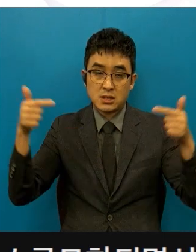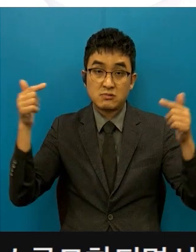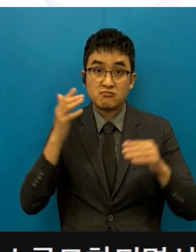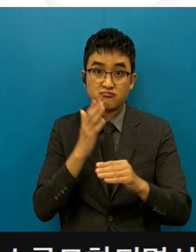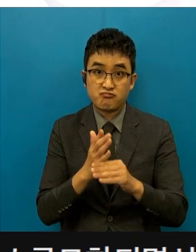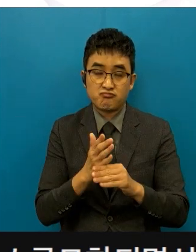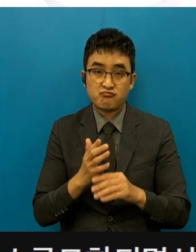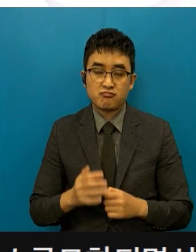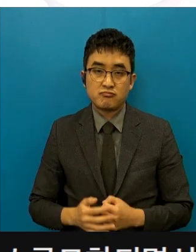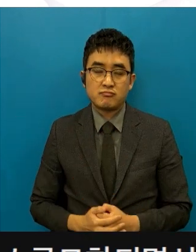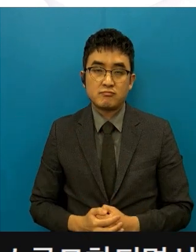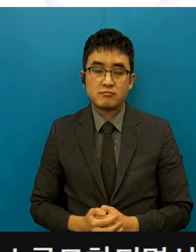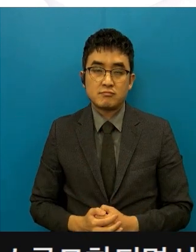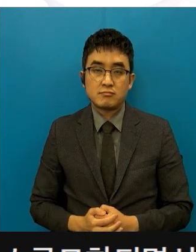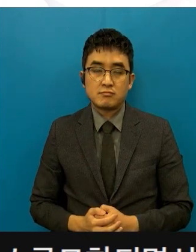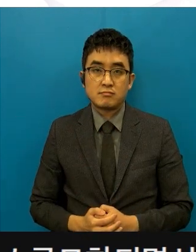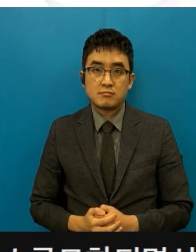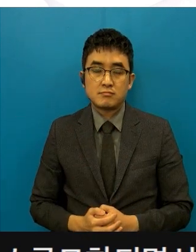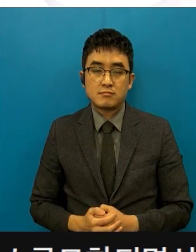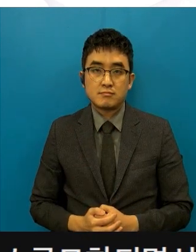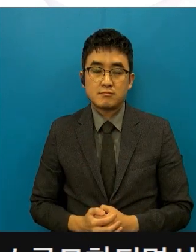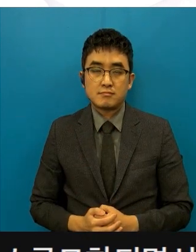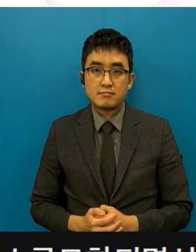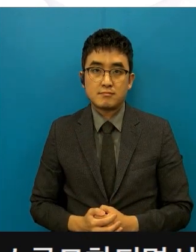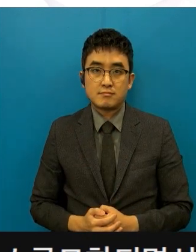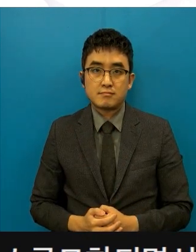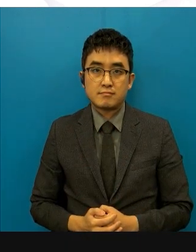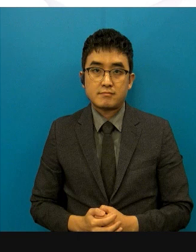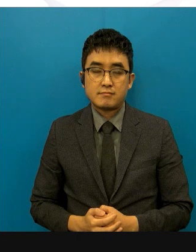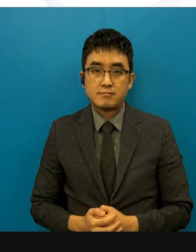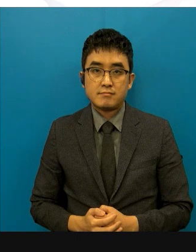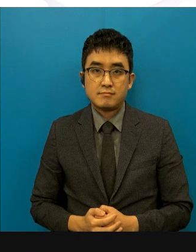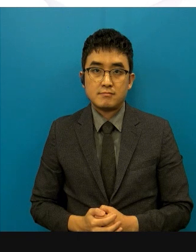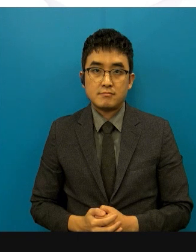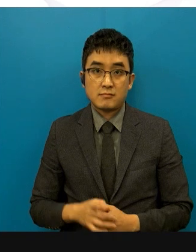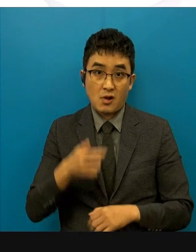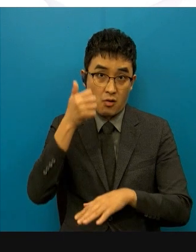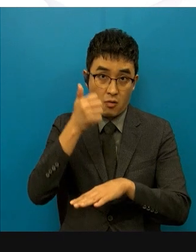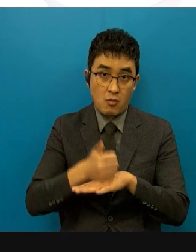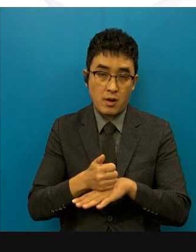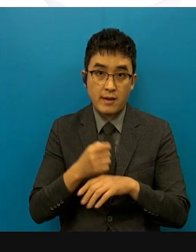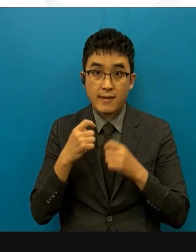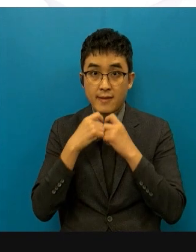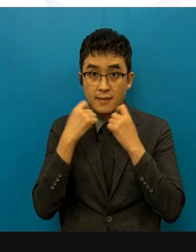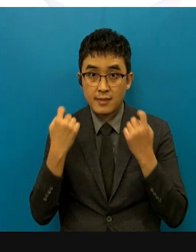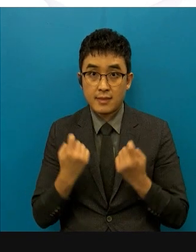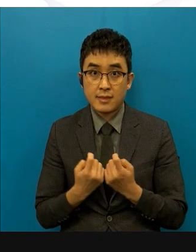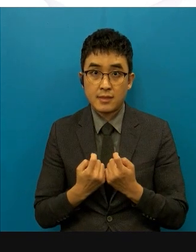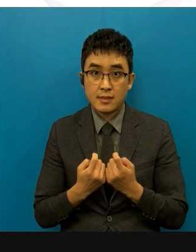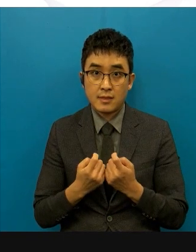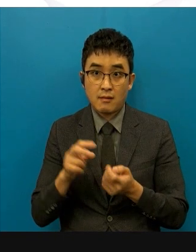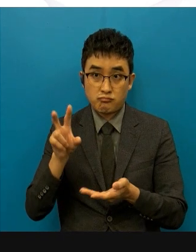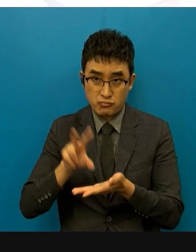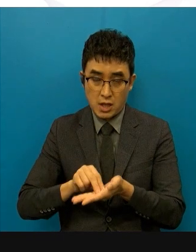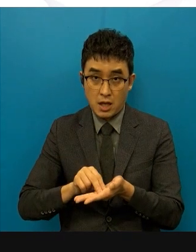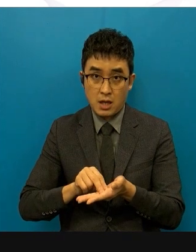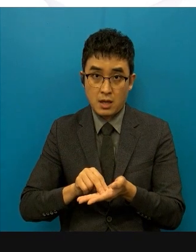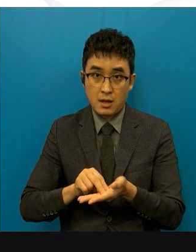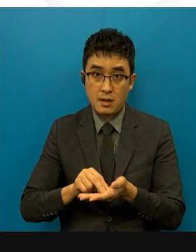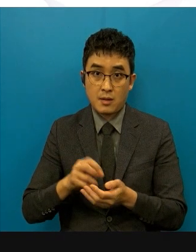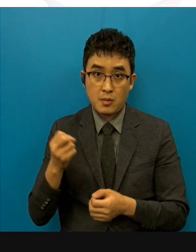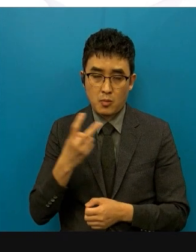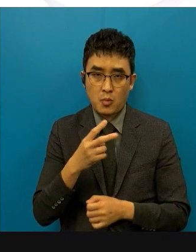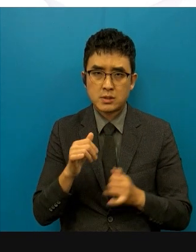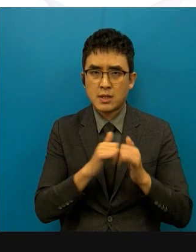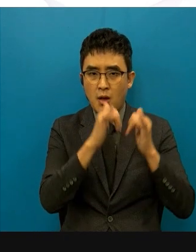personal matter, but it's social and governmental challenges. To realize the dignified life and death